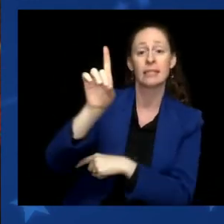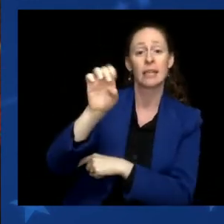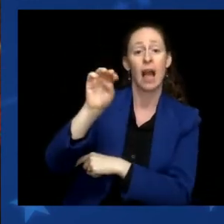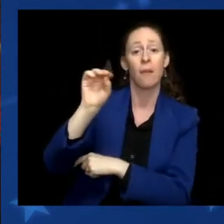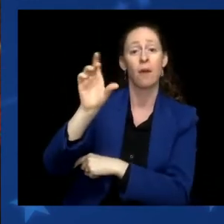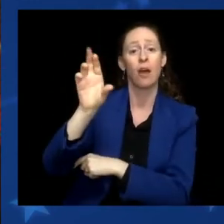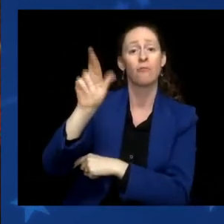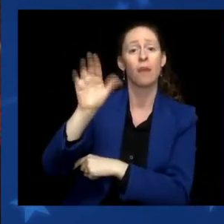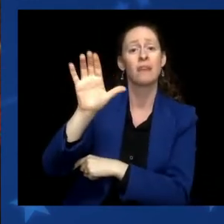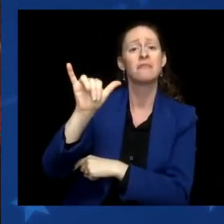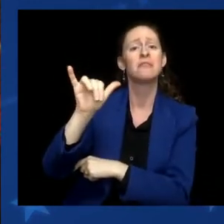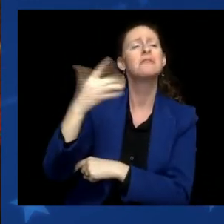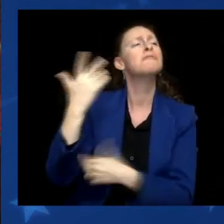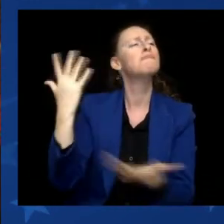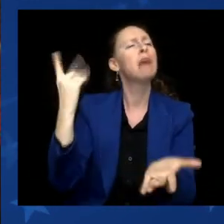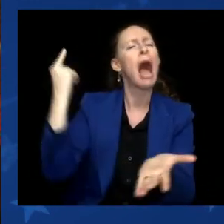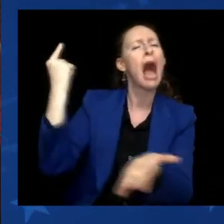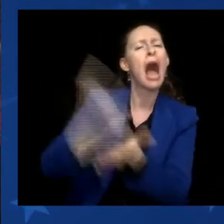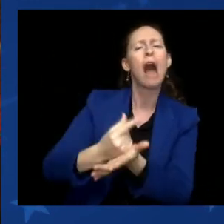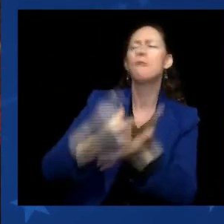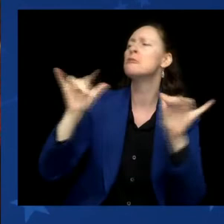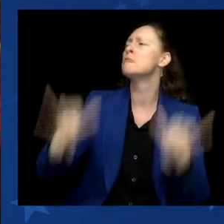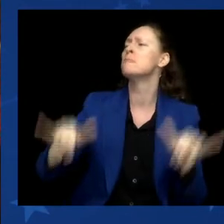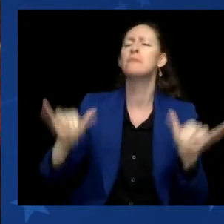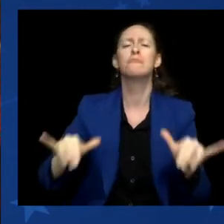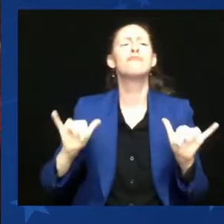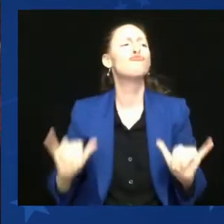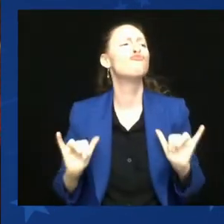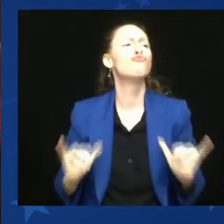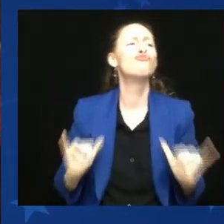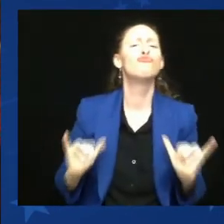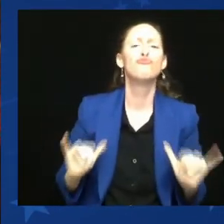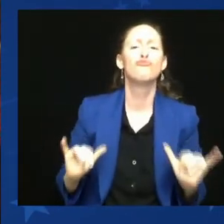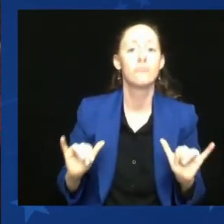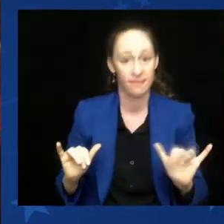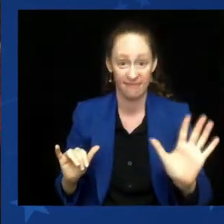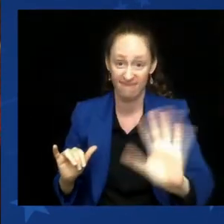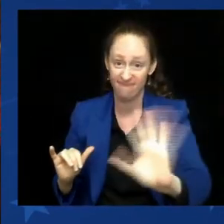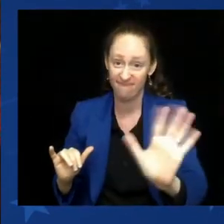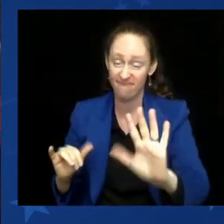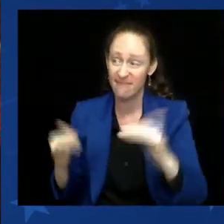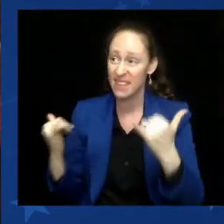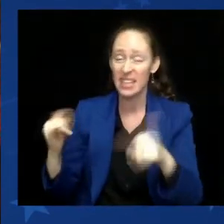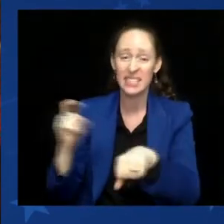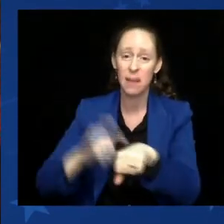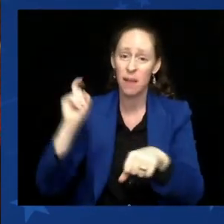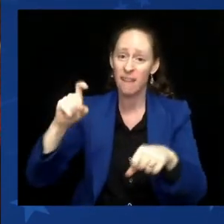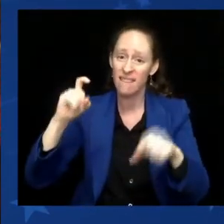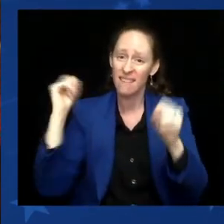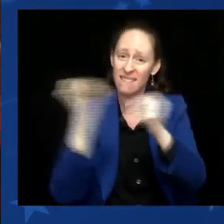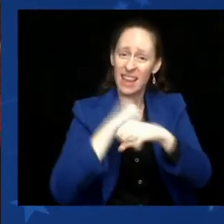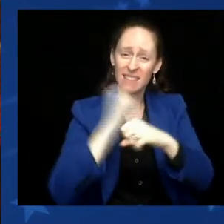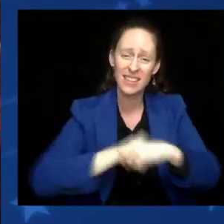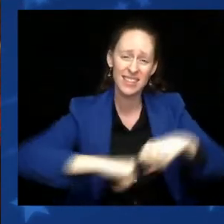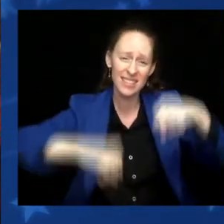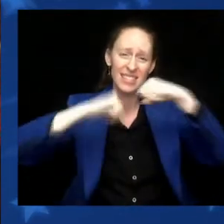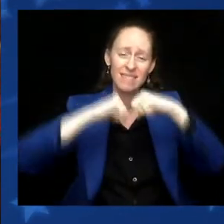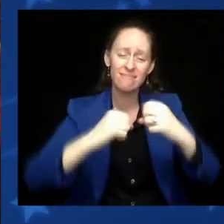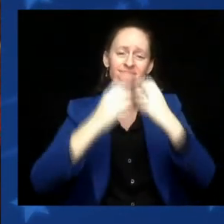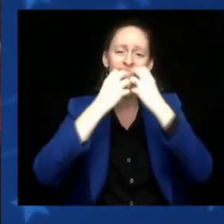it, each and every one of us. That's why tonight I'm asking our nation to come